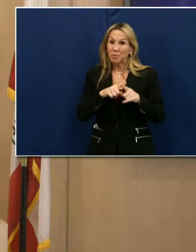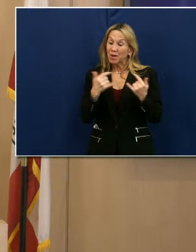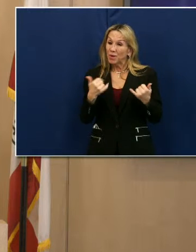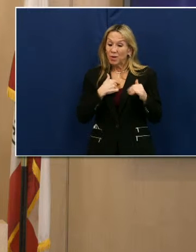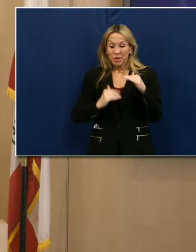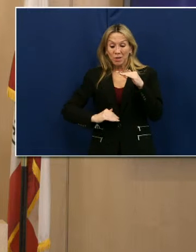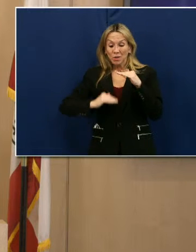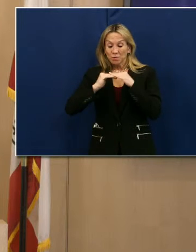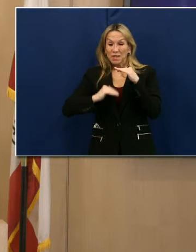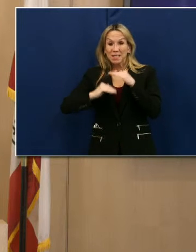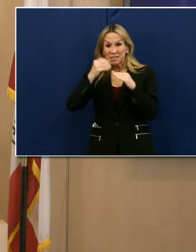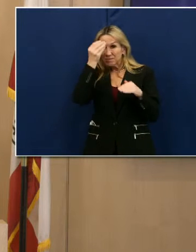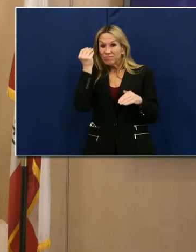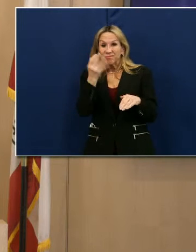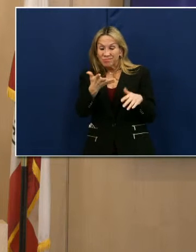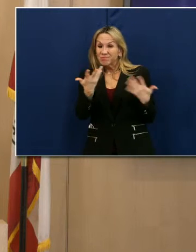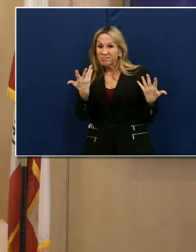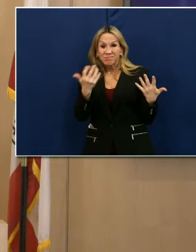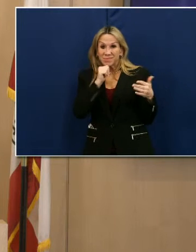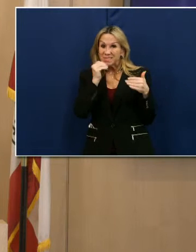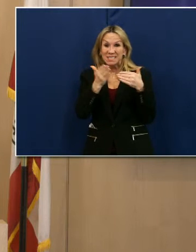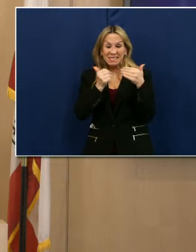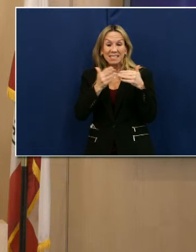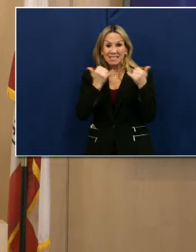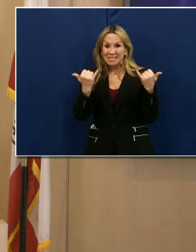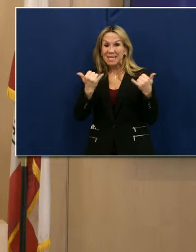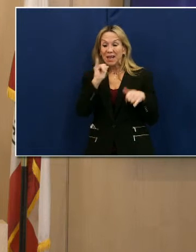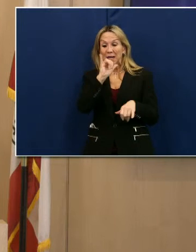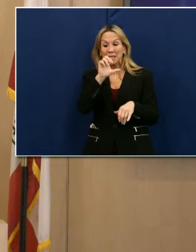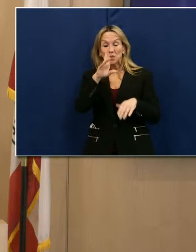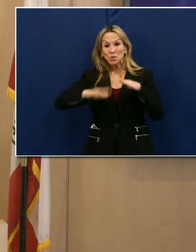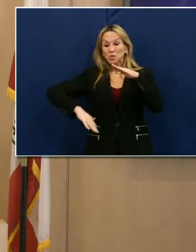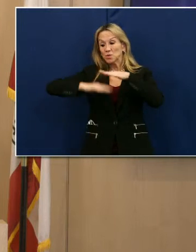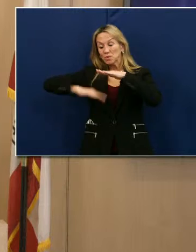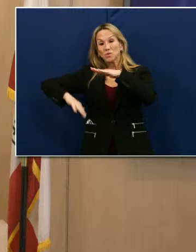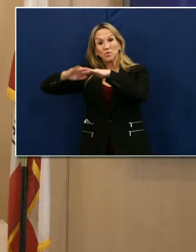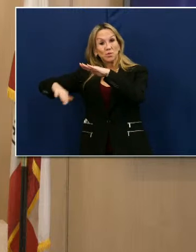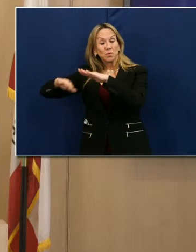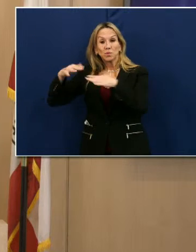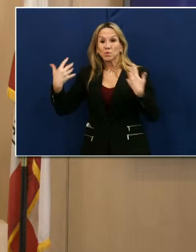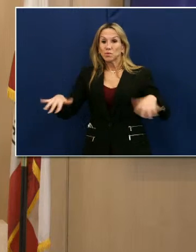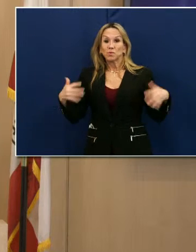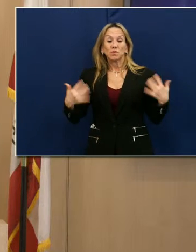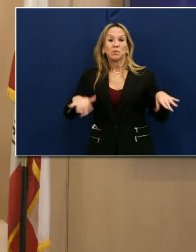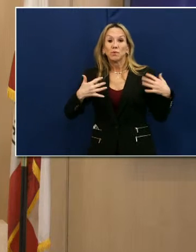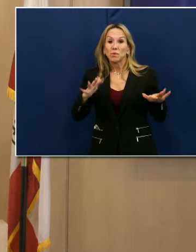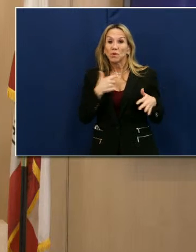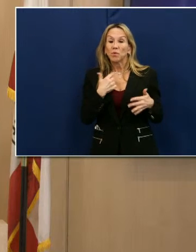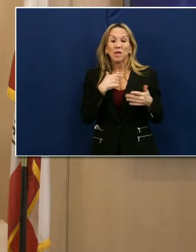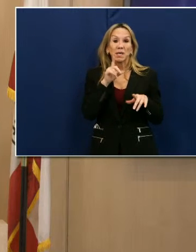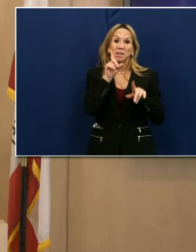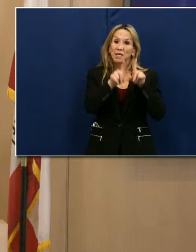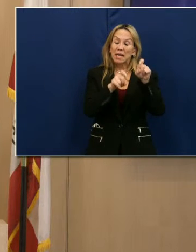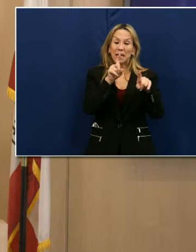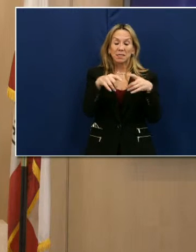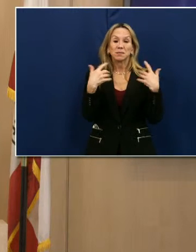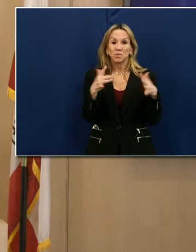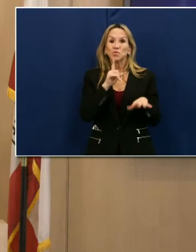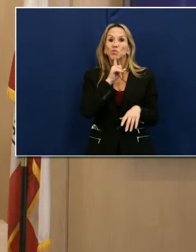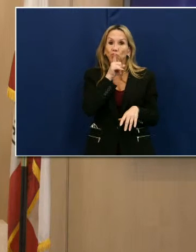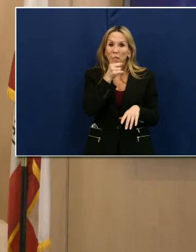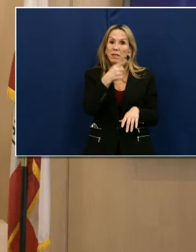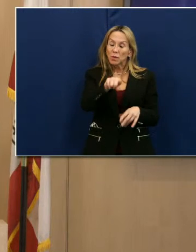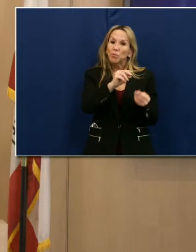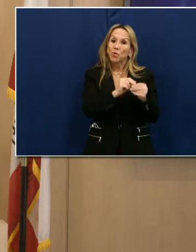ICU capacity. We're stretching our staff well beyond normal times. And so what we're asking for is everybody to really